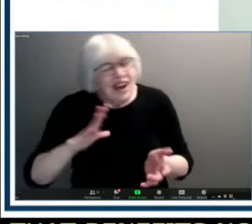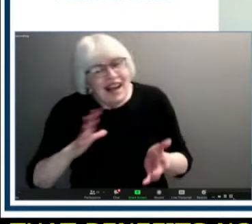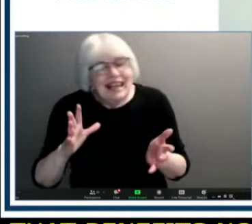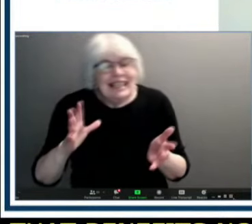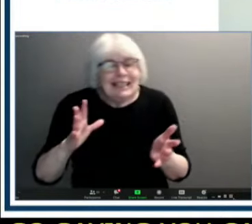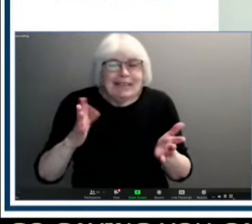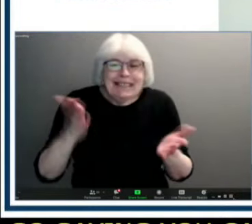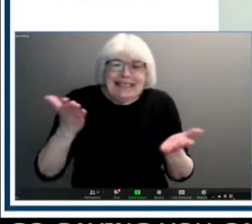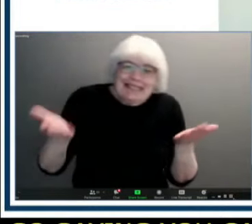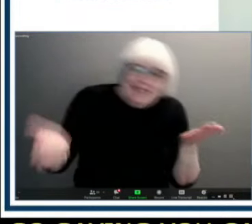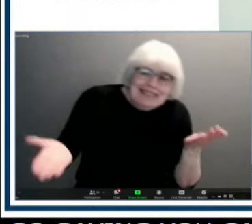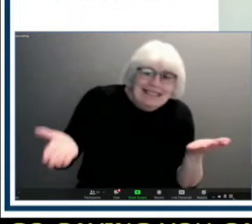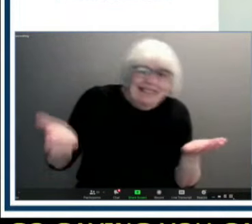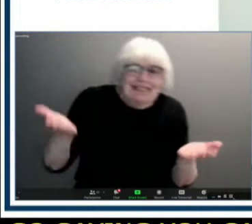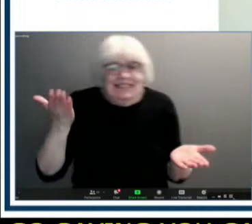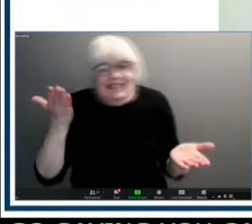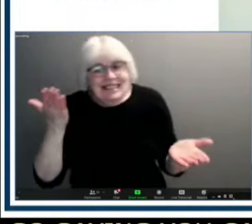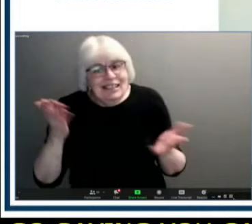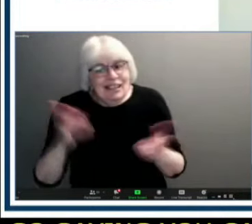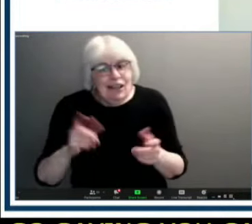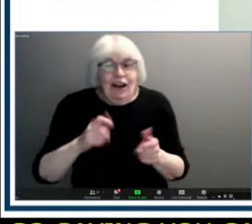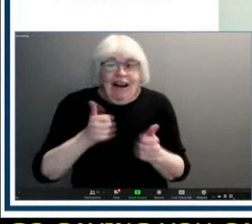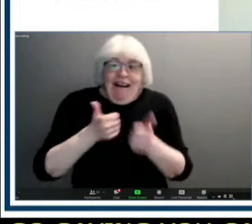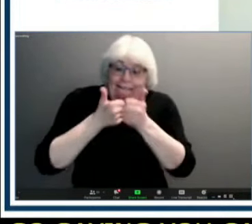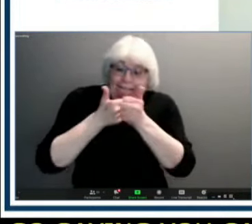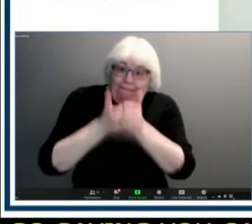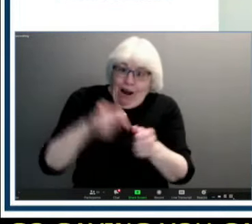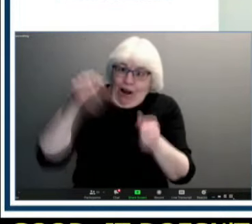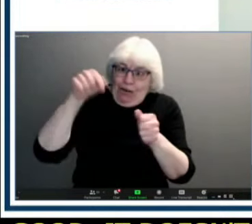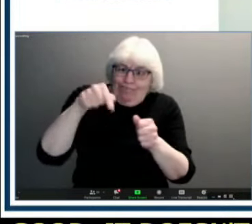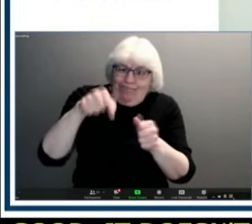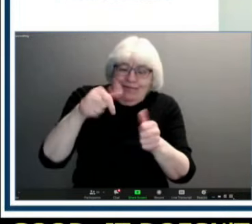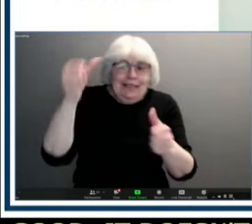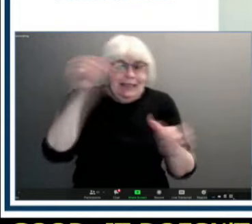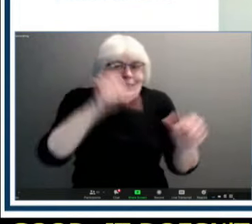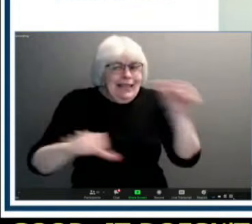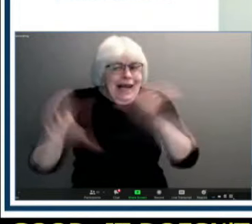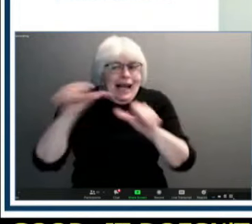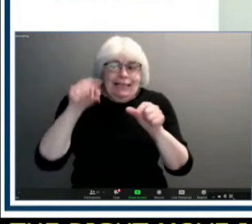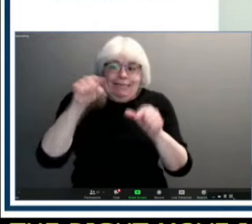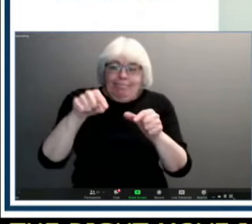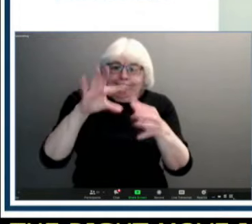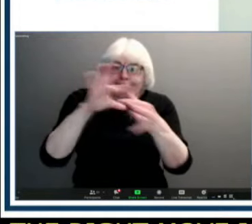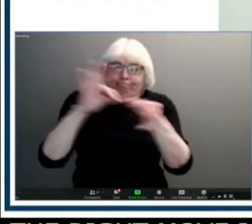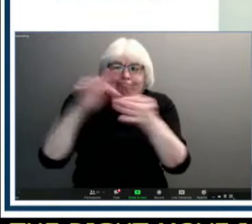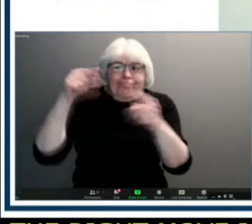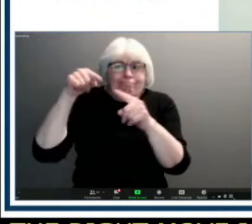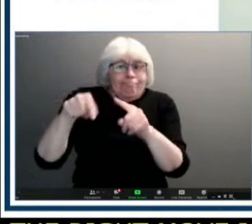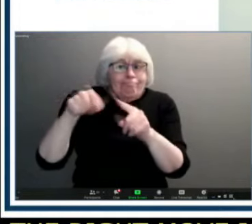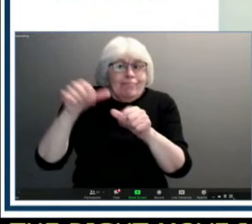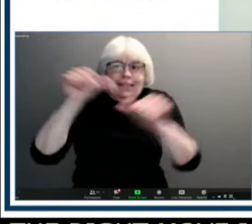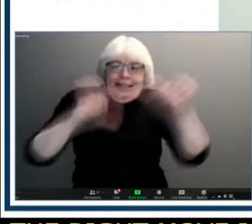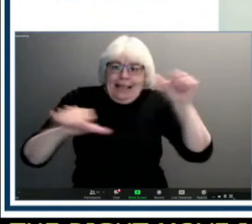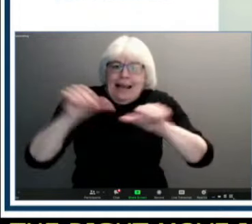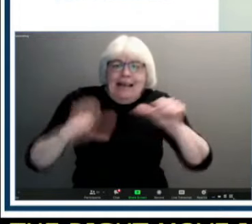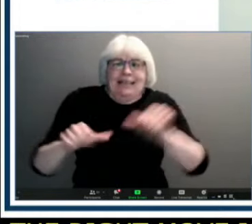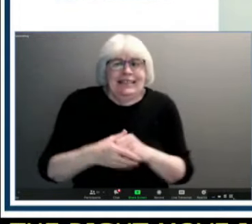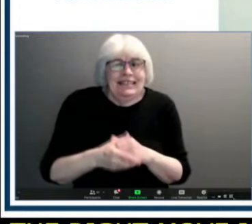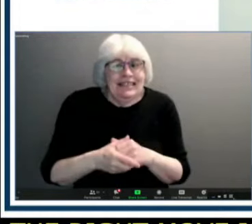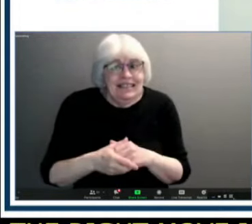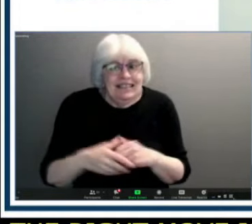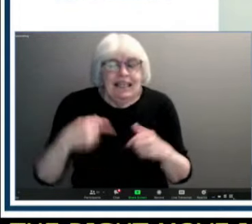with the science, just like we always have here in Nova Scotia. And the science we focus on is advice